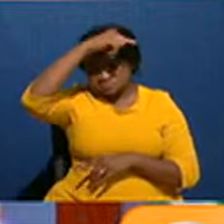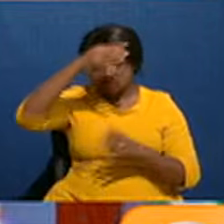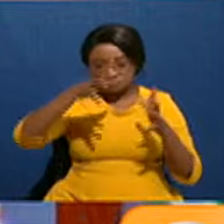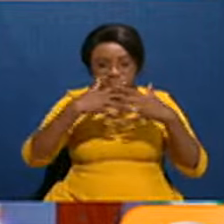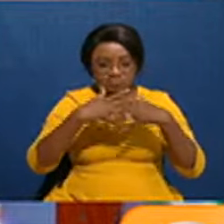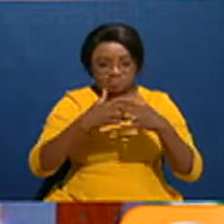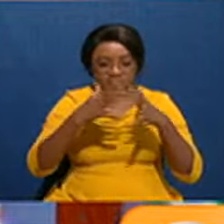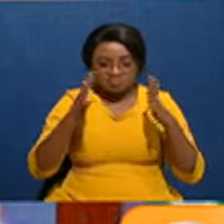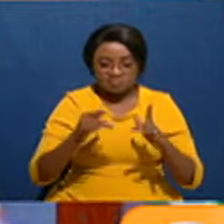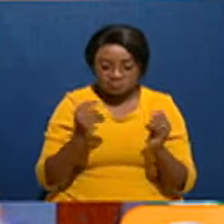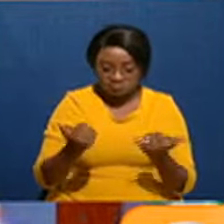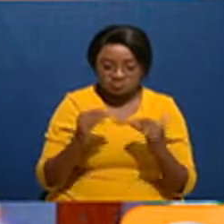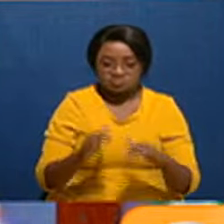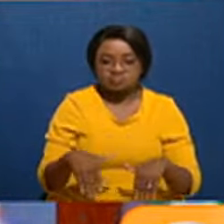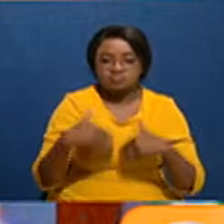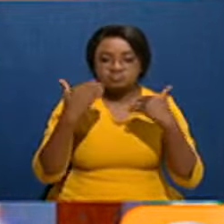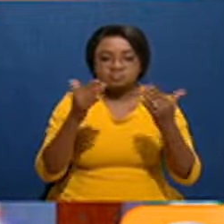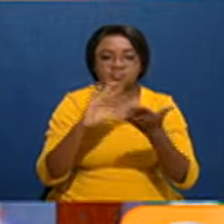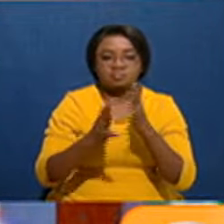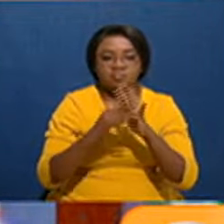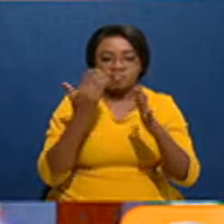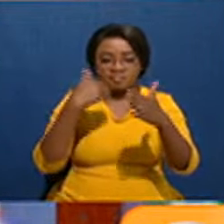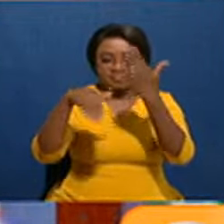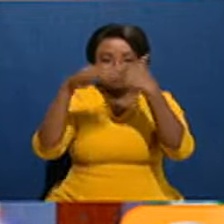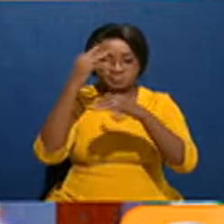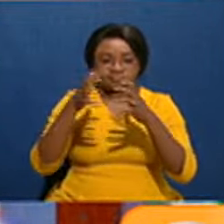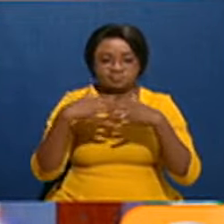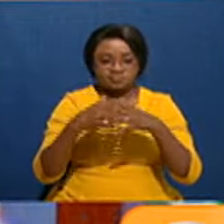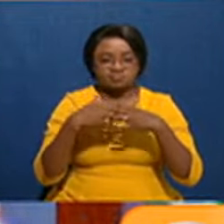becoming professional engineers. You saw the numbers are not very good currently,